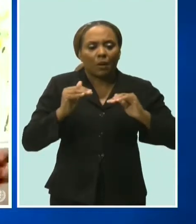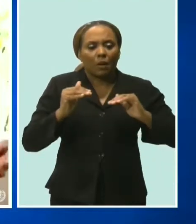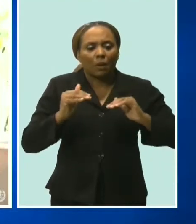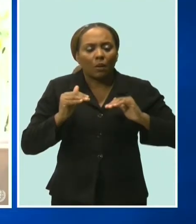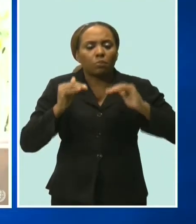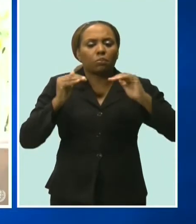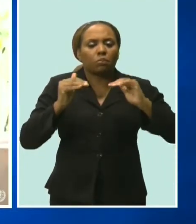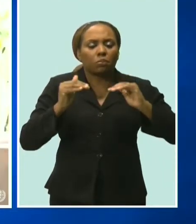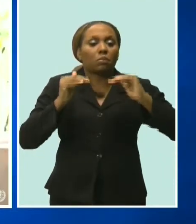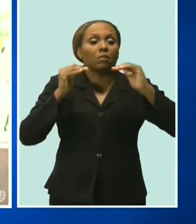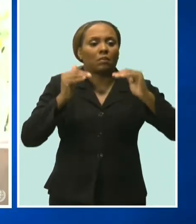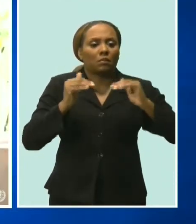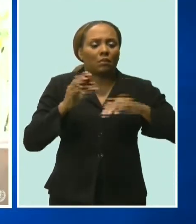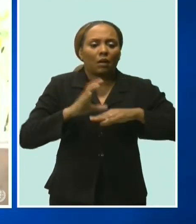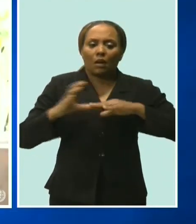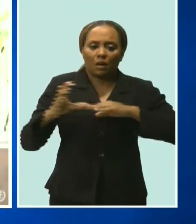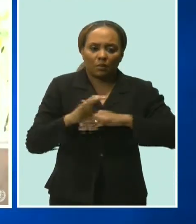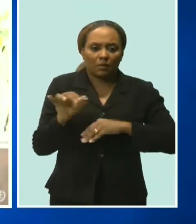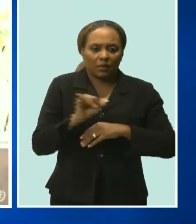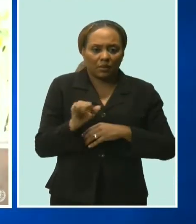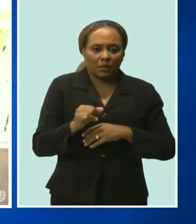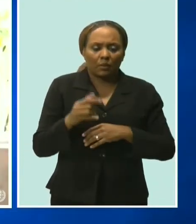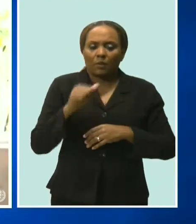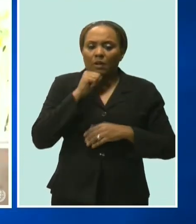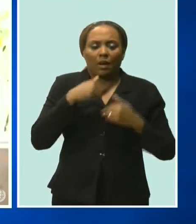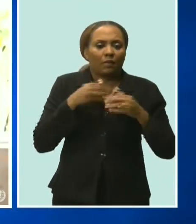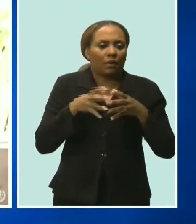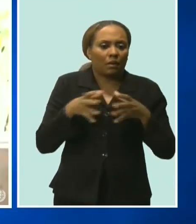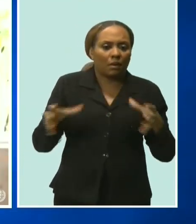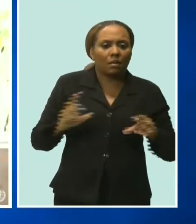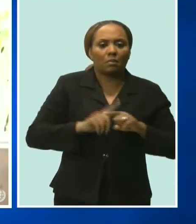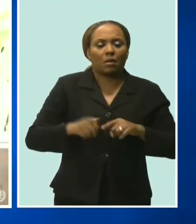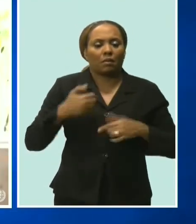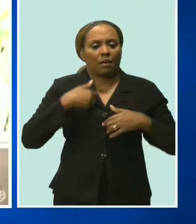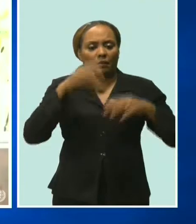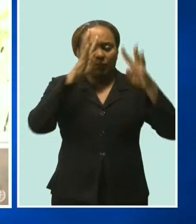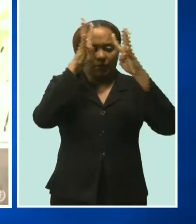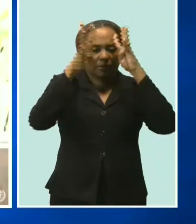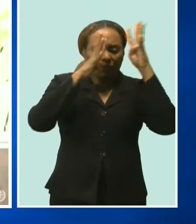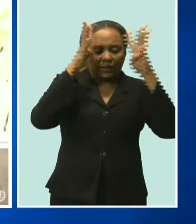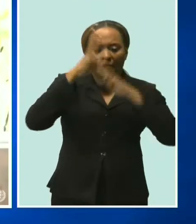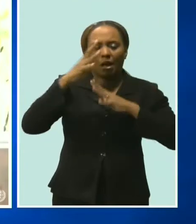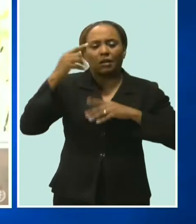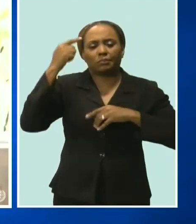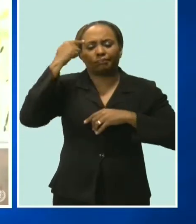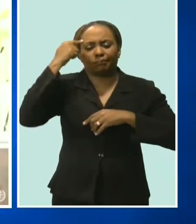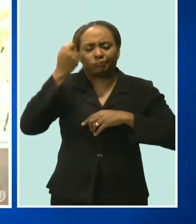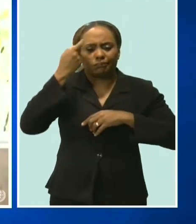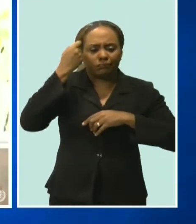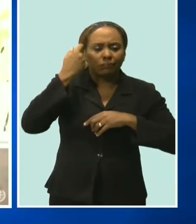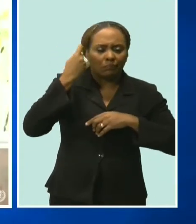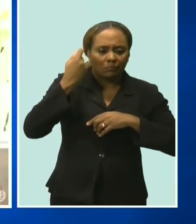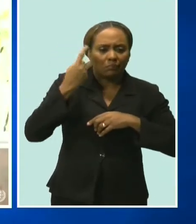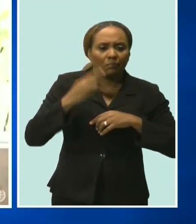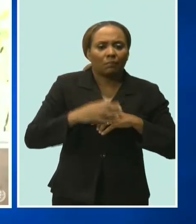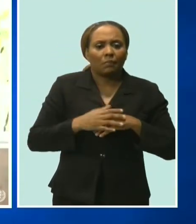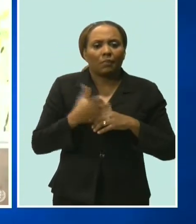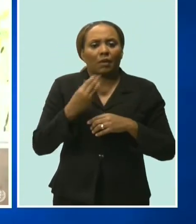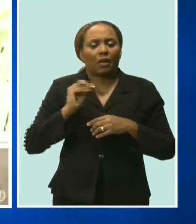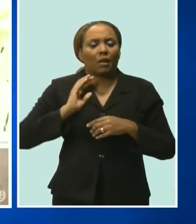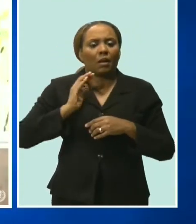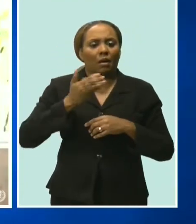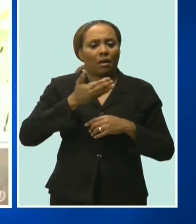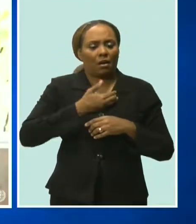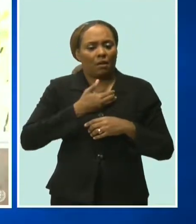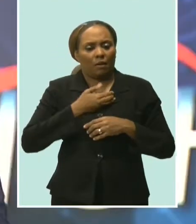come with all of the resources of others, but we come with the commitment, the creativity, the consciousness, and above all else, the capacity